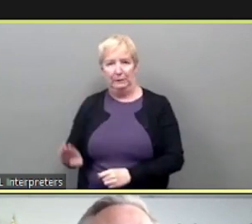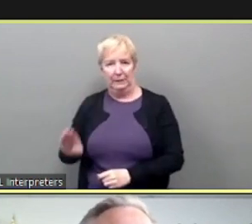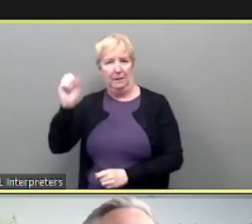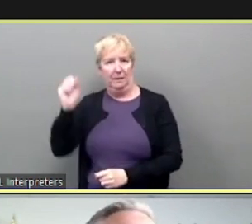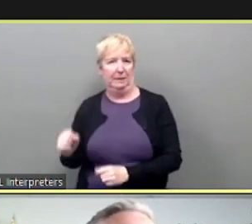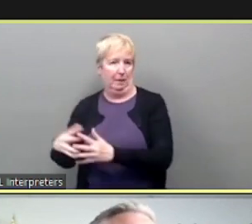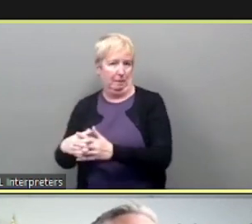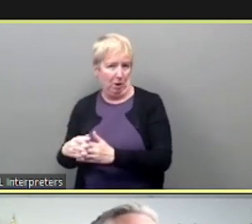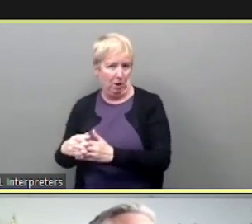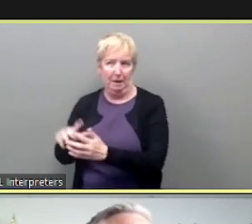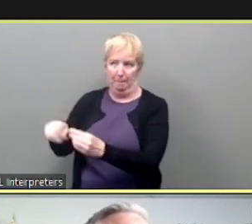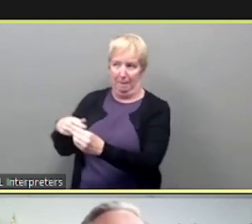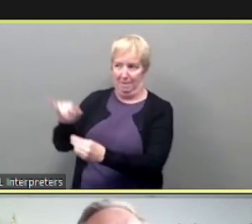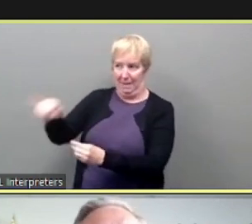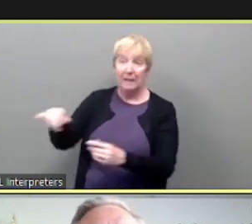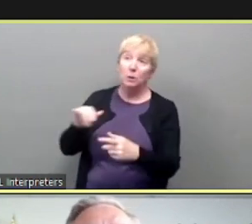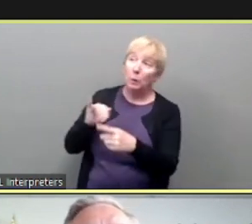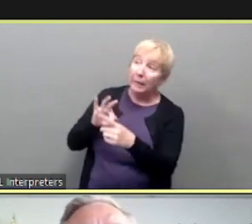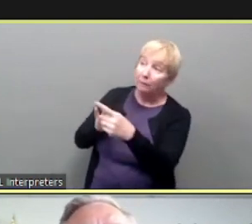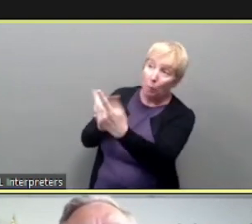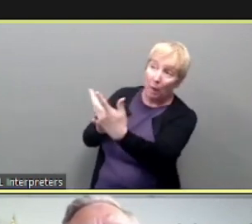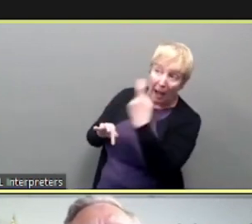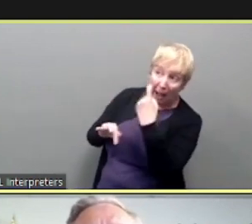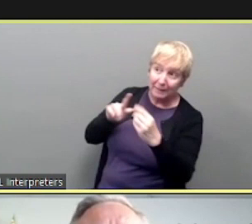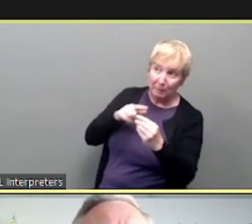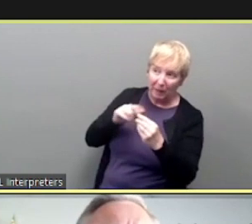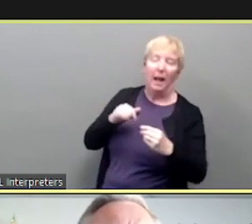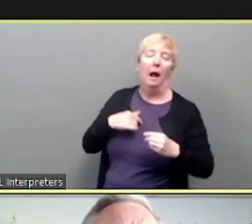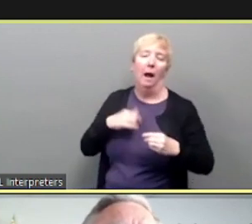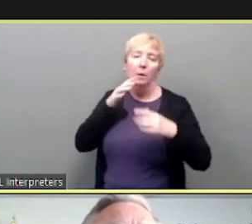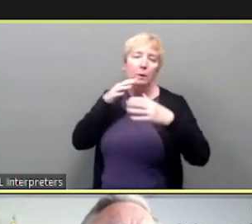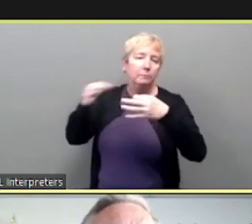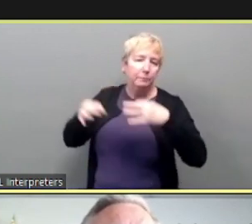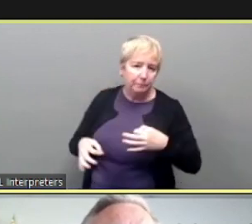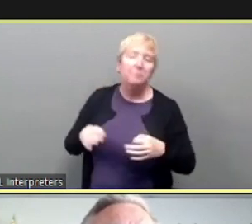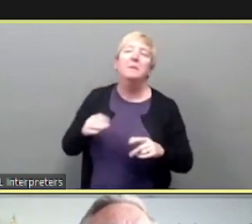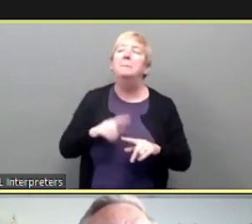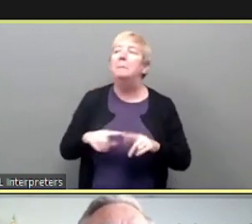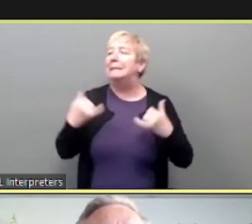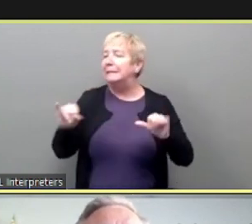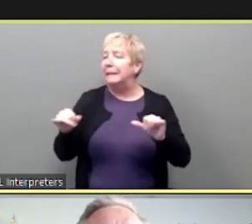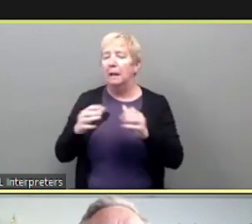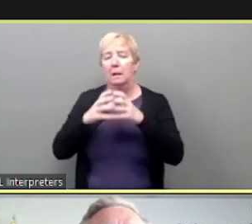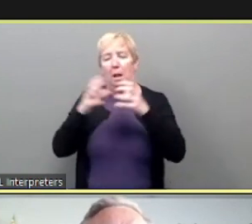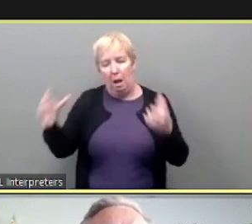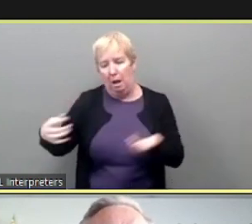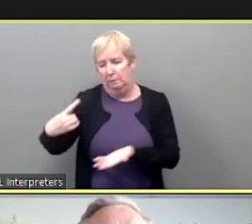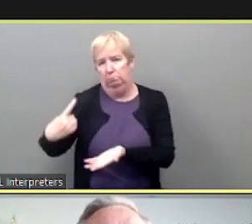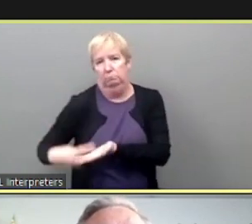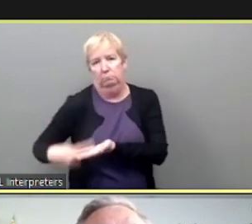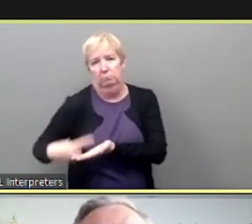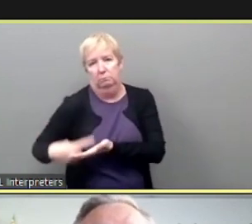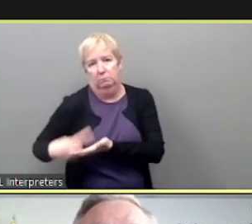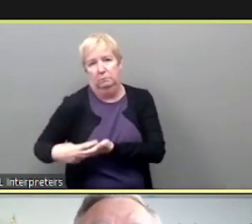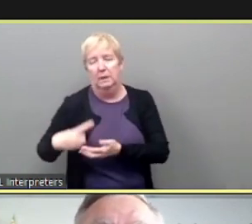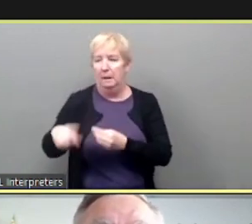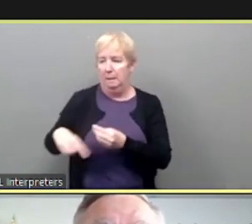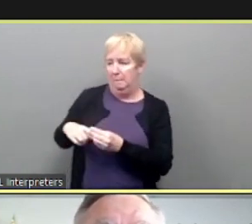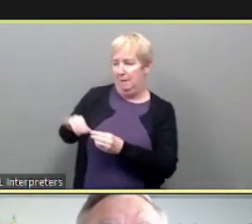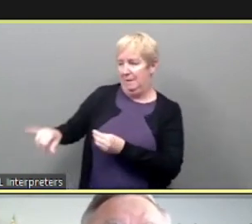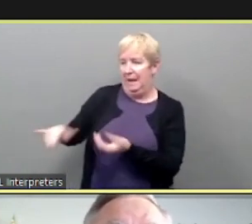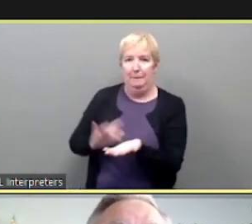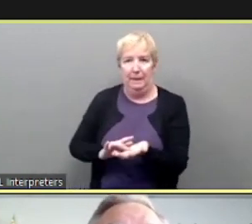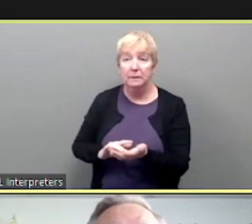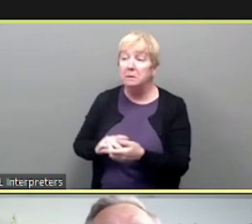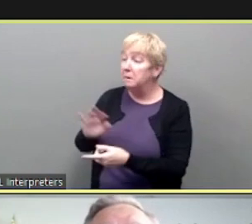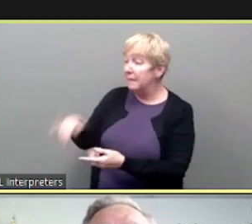to take a question more specifically, but I think there's a lot of debate in the scientific community. It certainly is a large enough